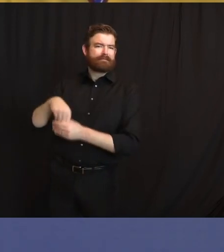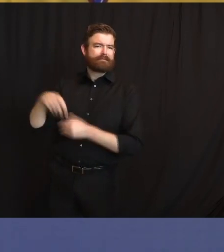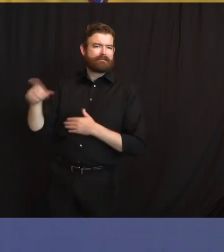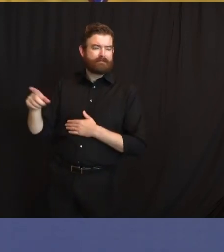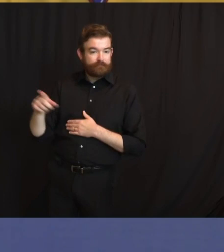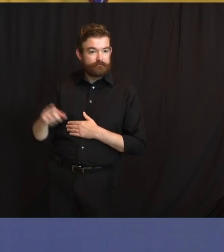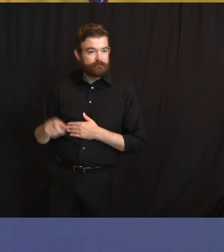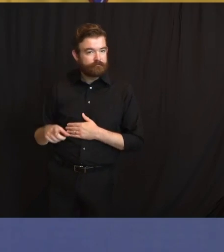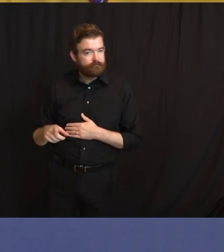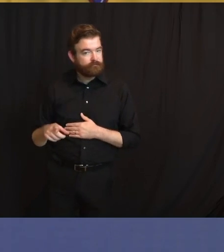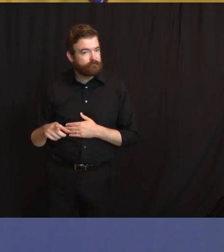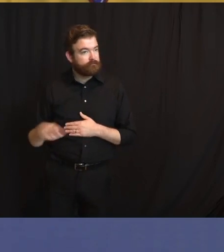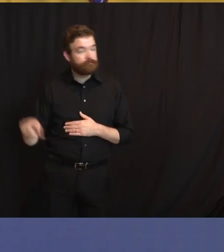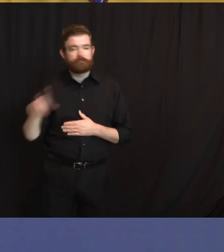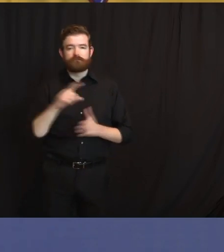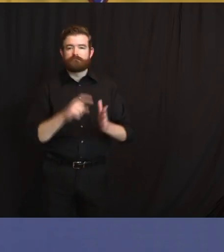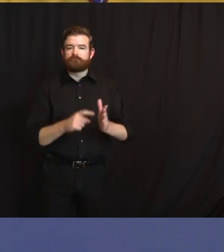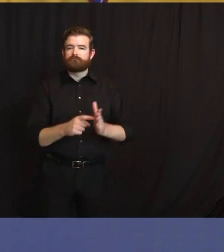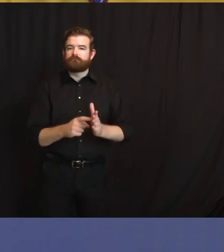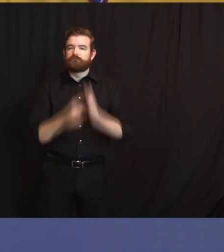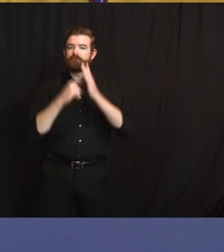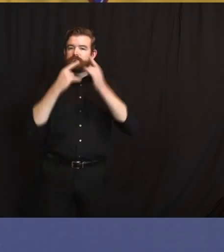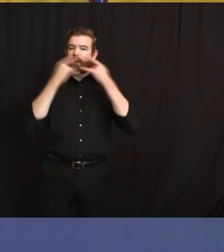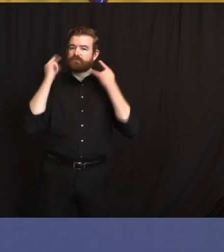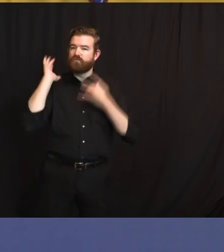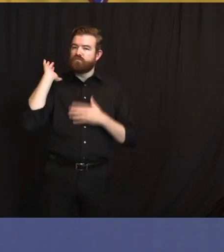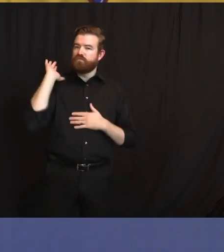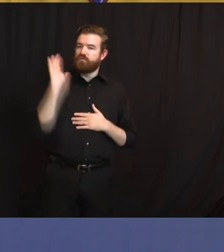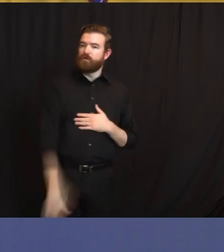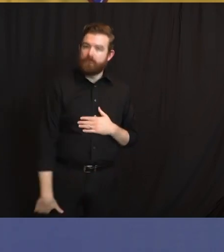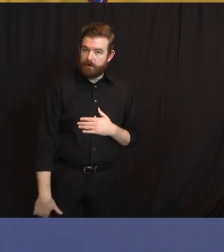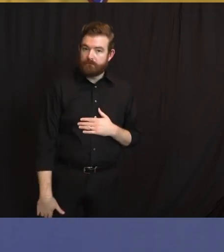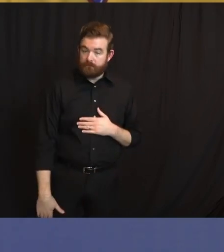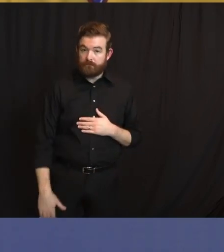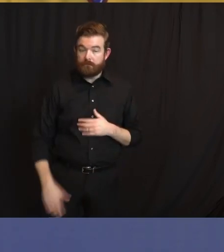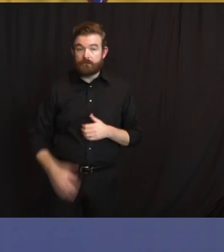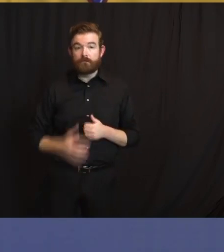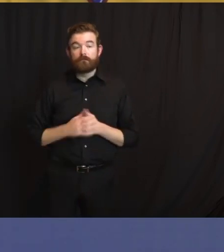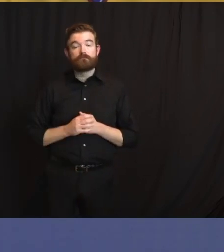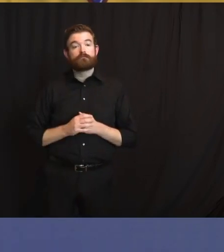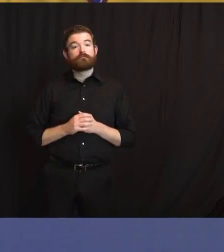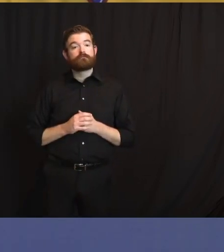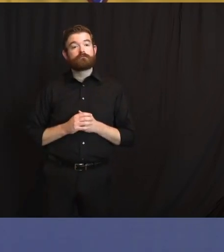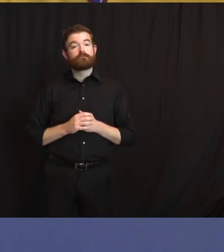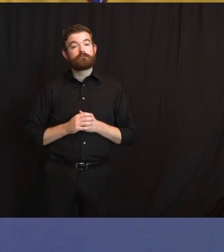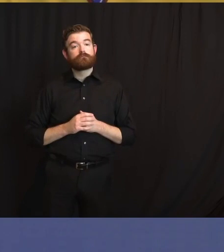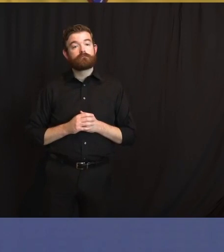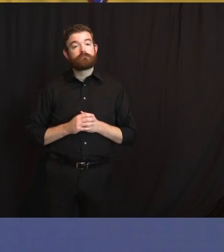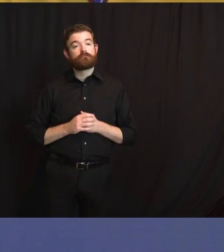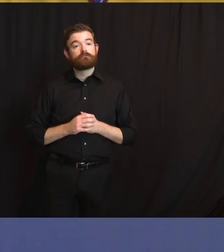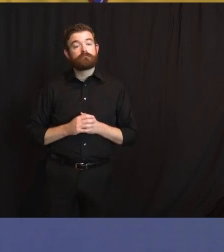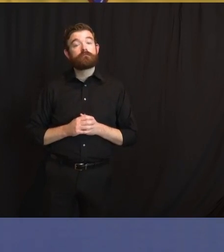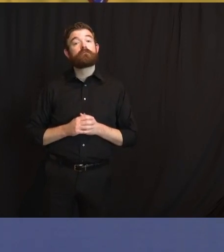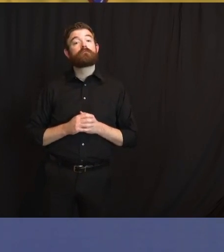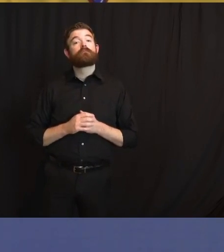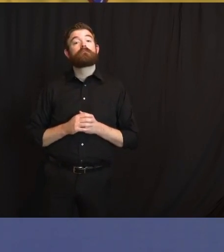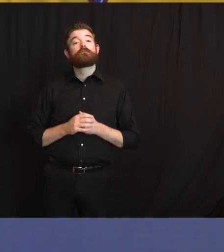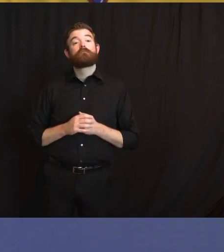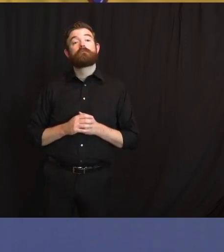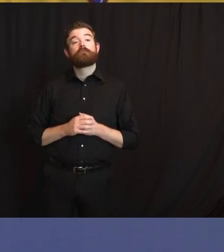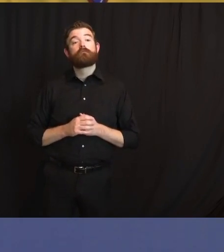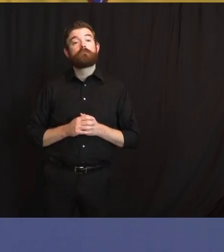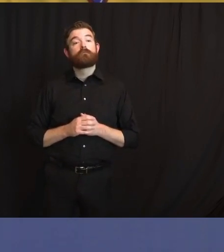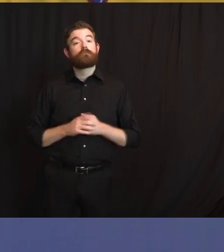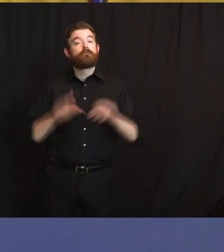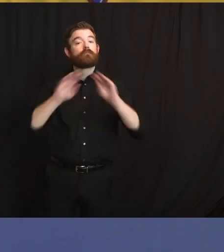absolutely mandatory, required, and you don't have quite, if not nearly the same sedentary, close proximity reality